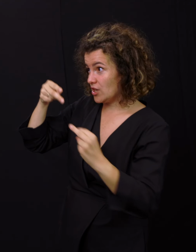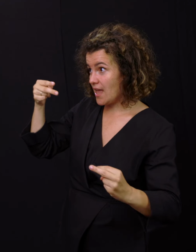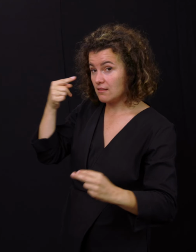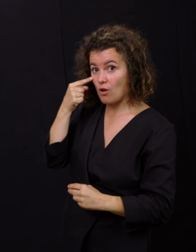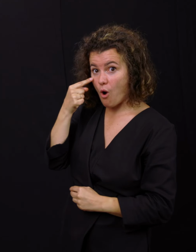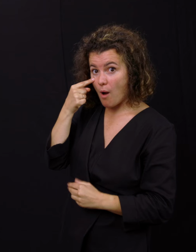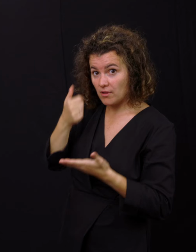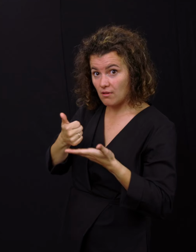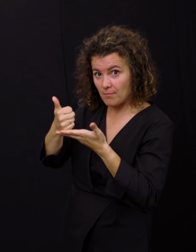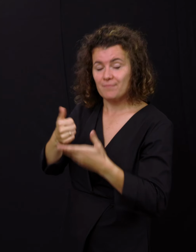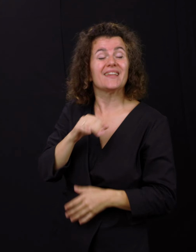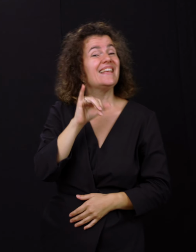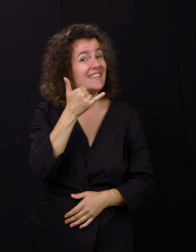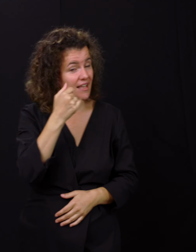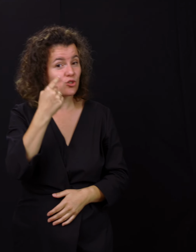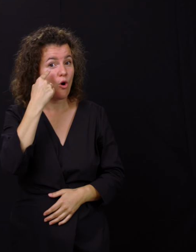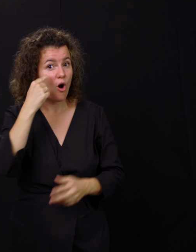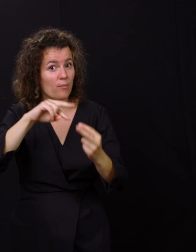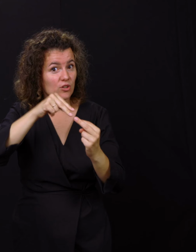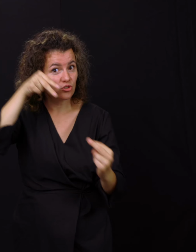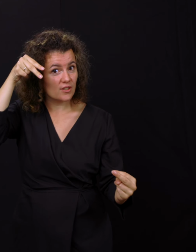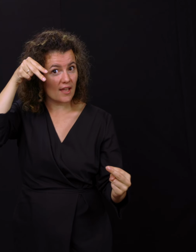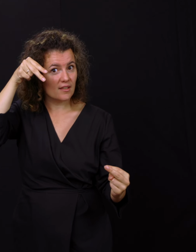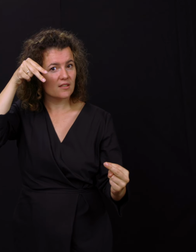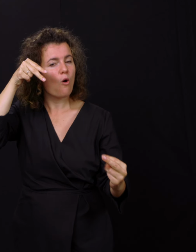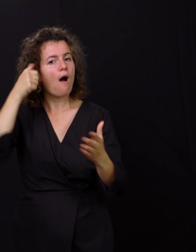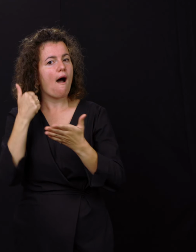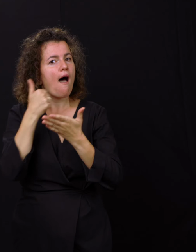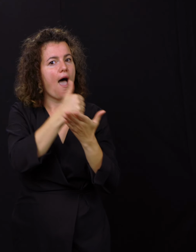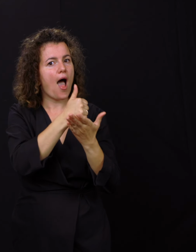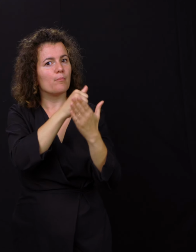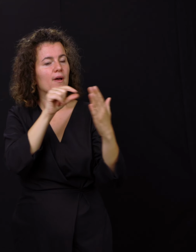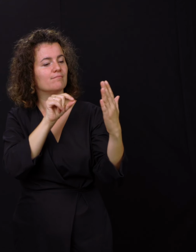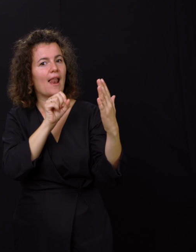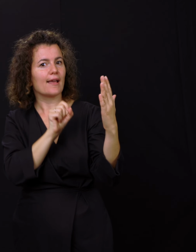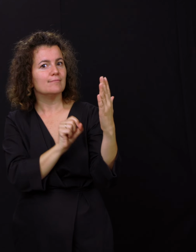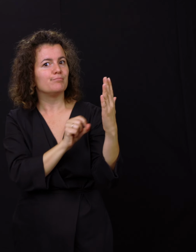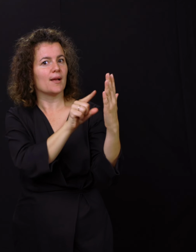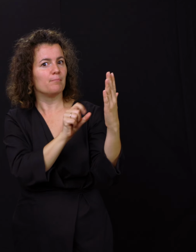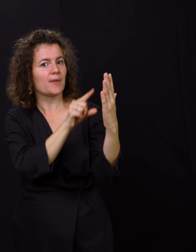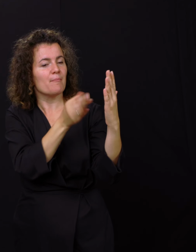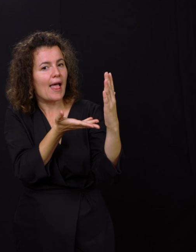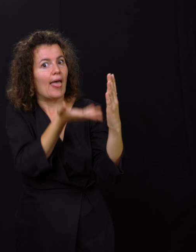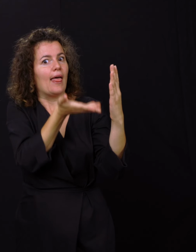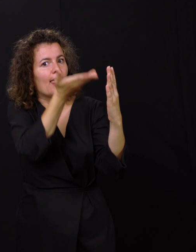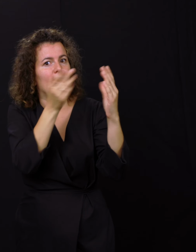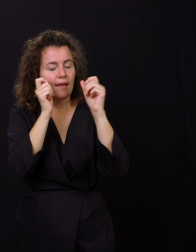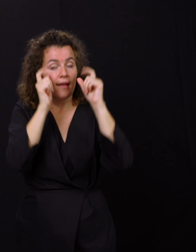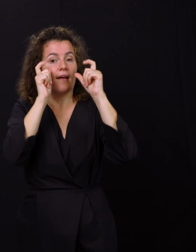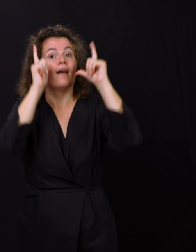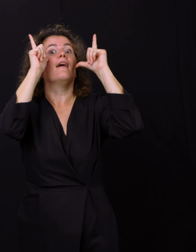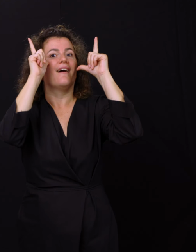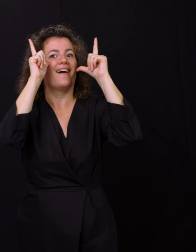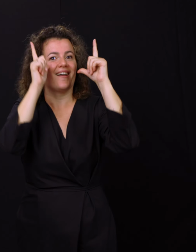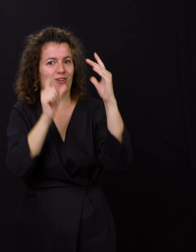use optogenetics to resensitize these sleeping cells. Essentially, that means waking them up. That means